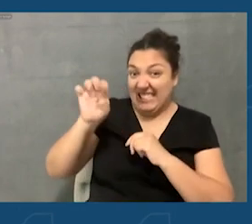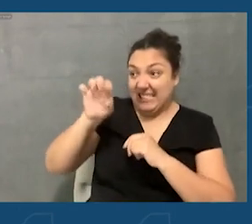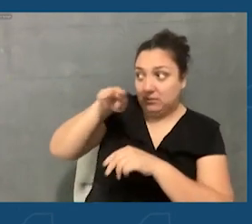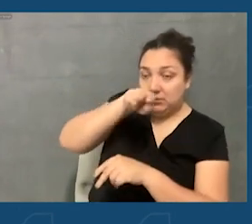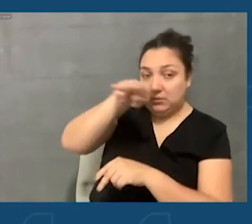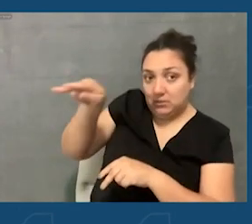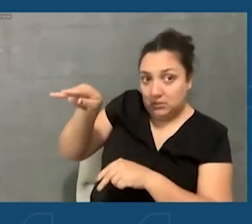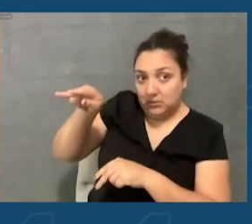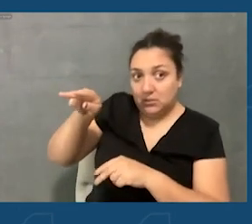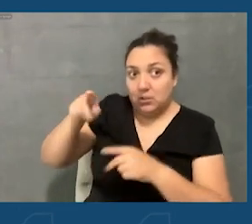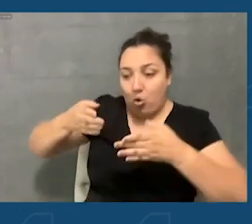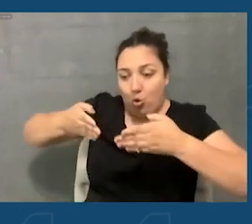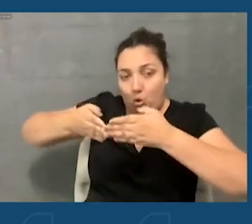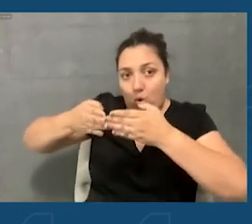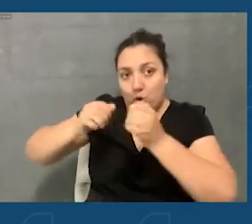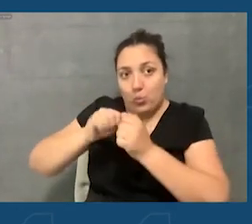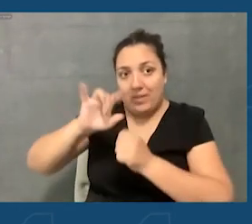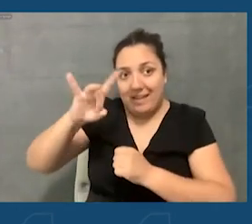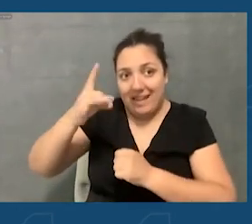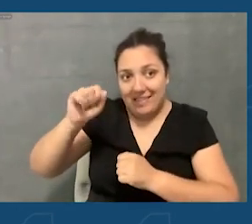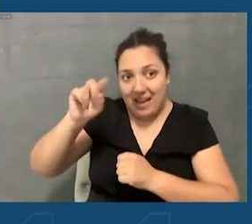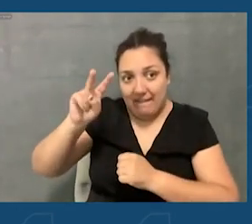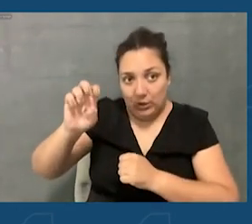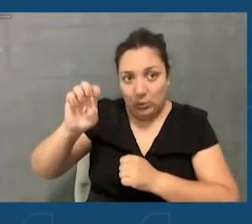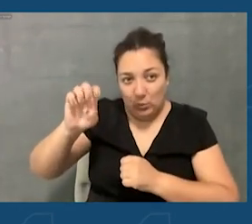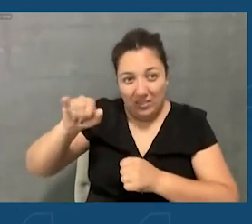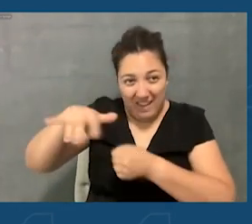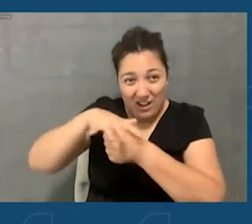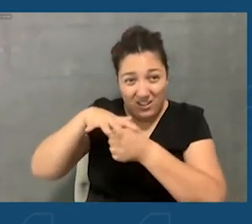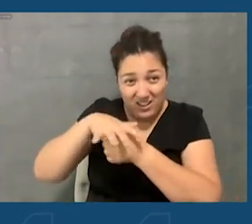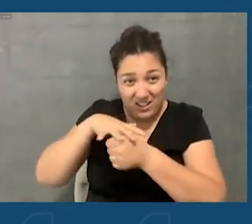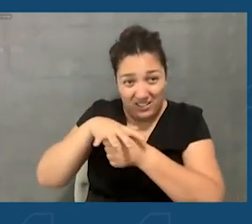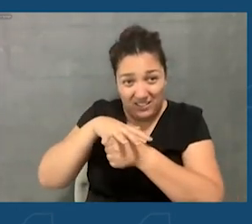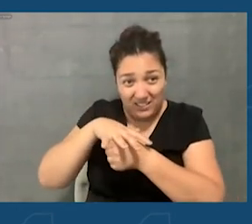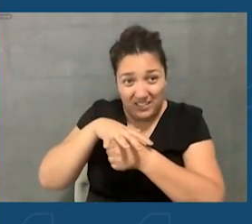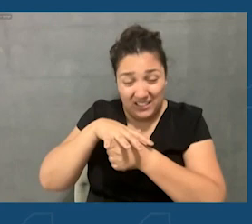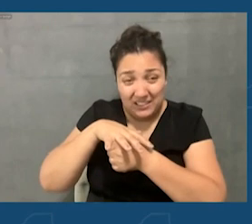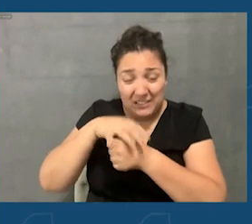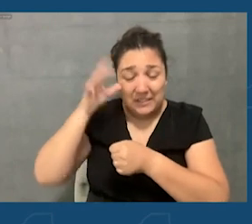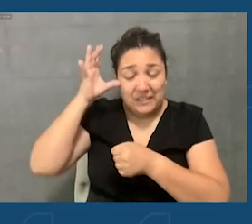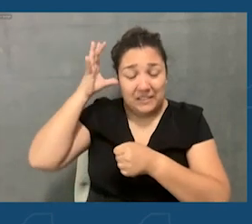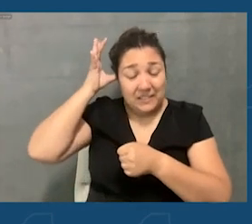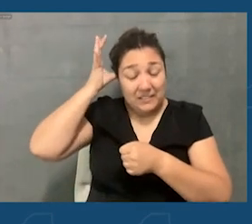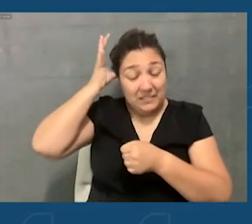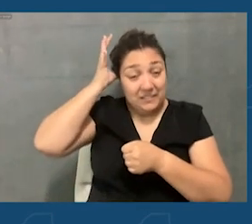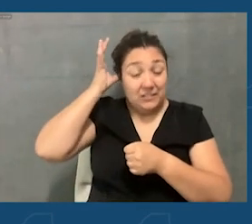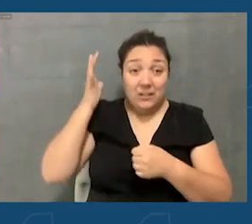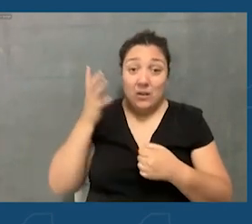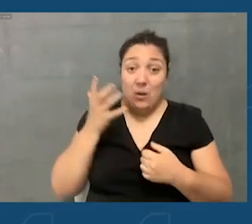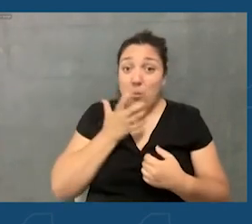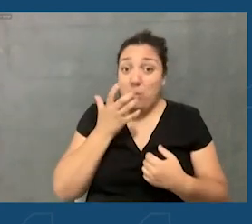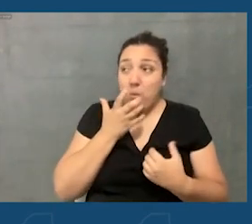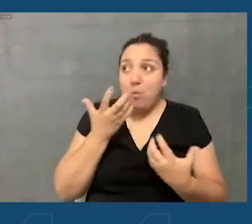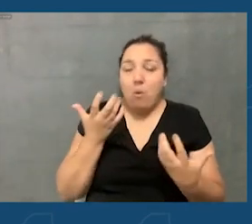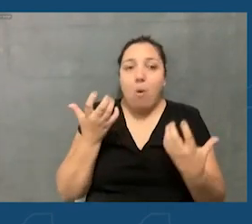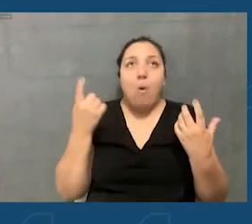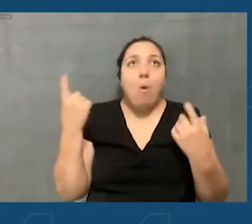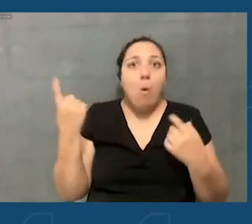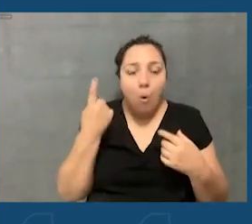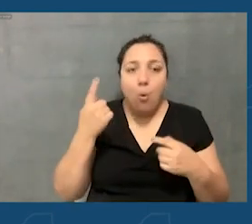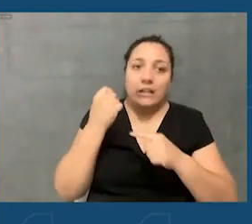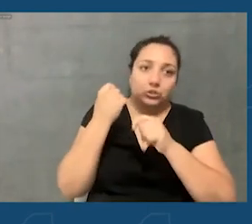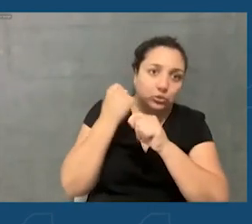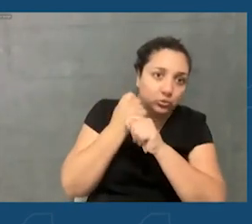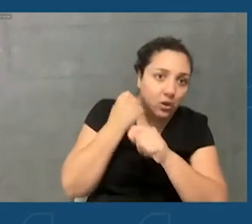8th Avenue, you're looking east on 33rd Street, is for day after day, it's taken up by trucks. The Madison Square